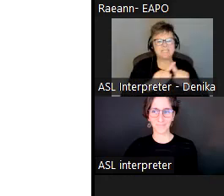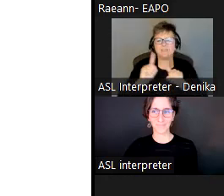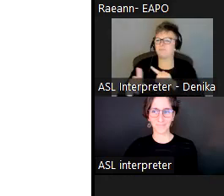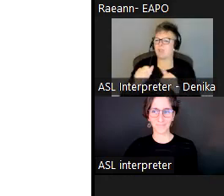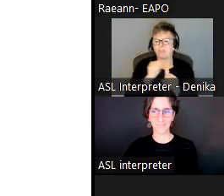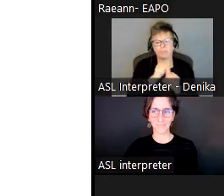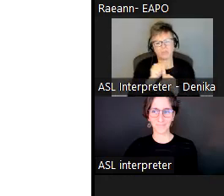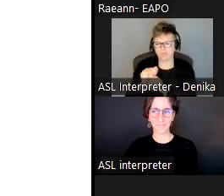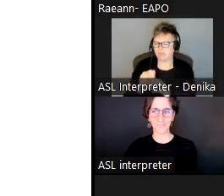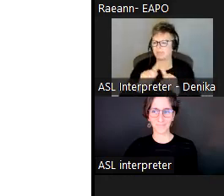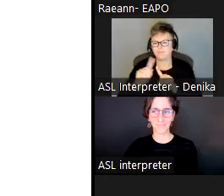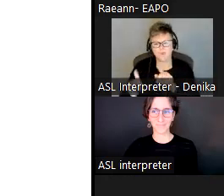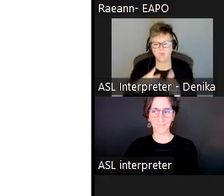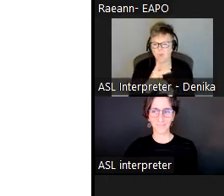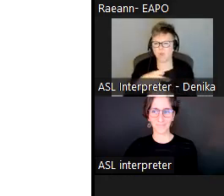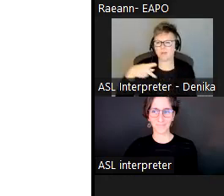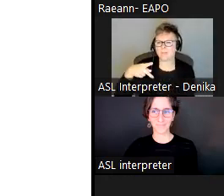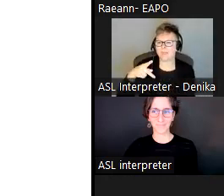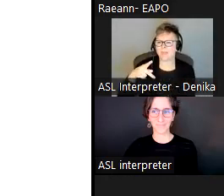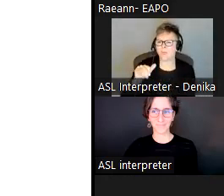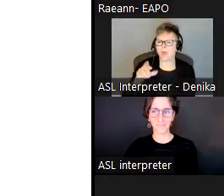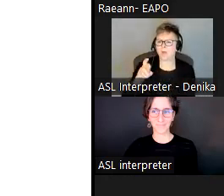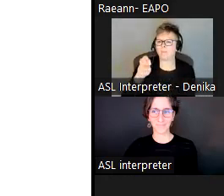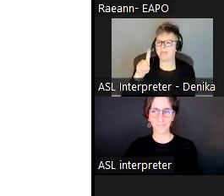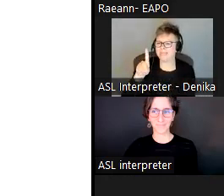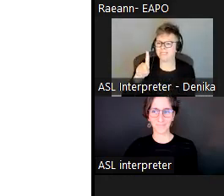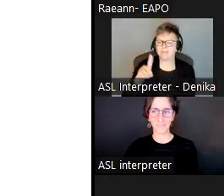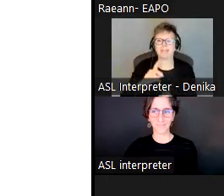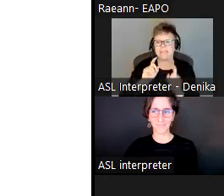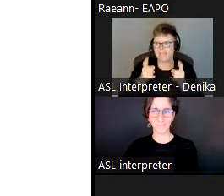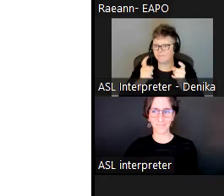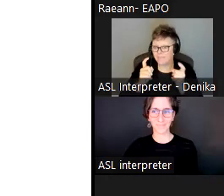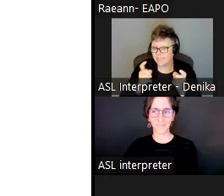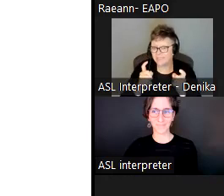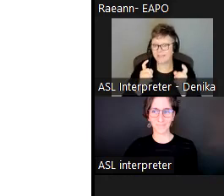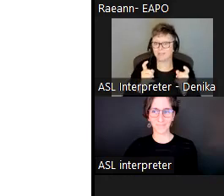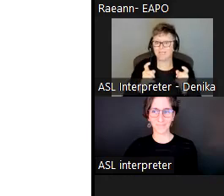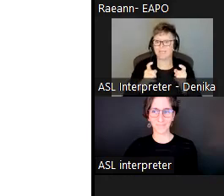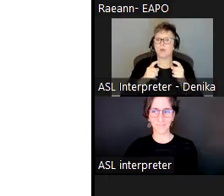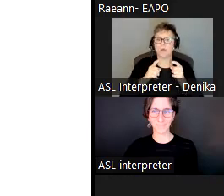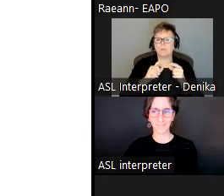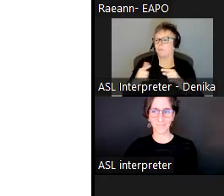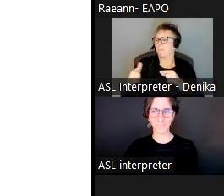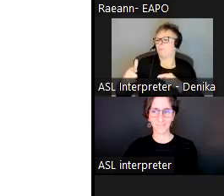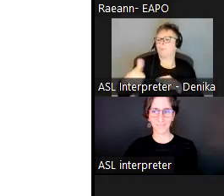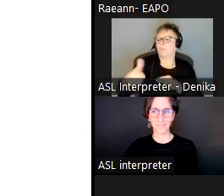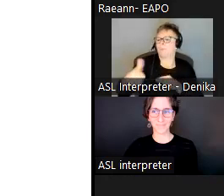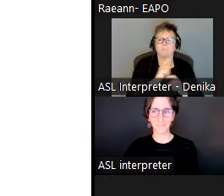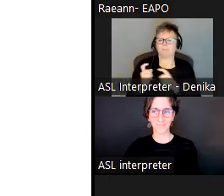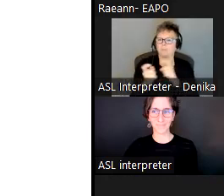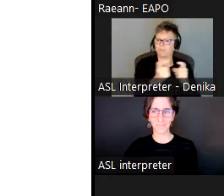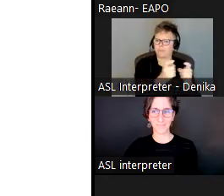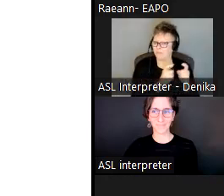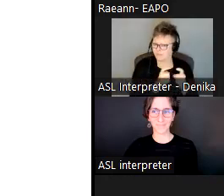could be like a gifting circle, or where one